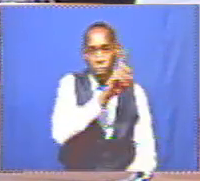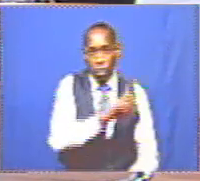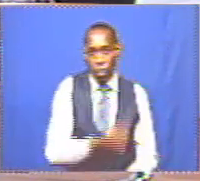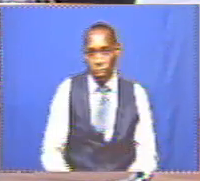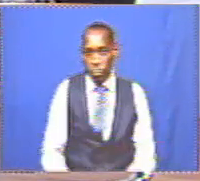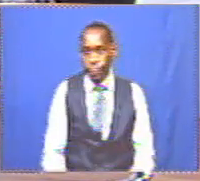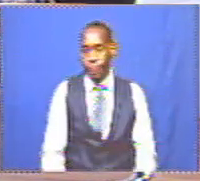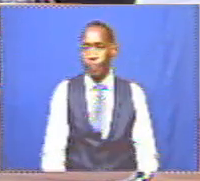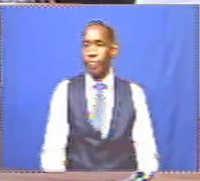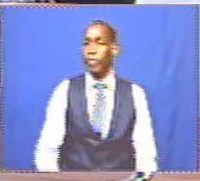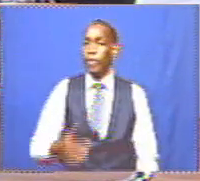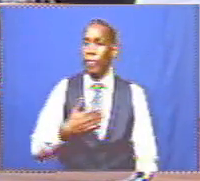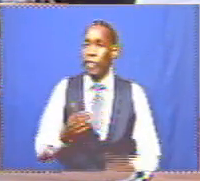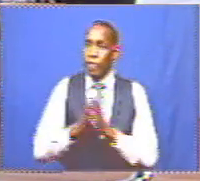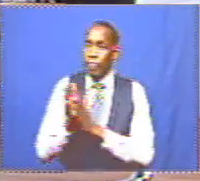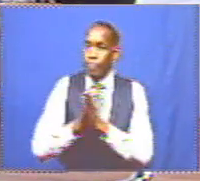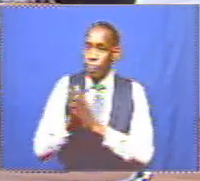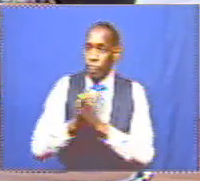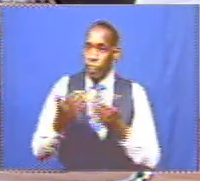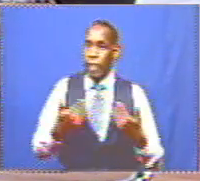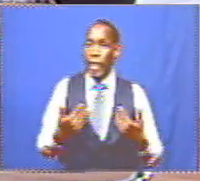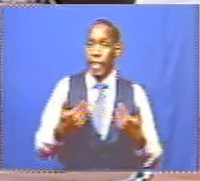I was passionate and